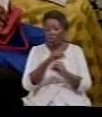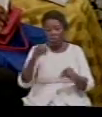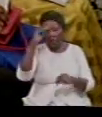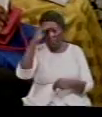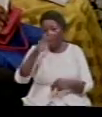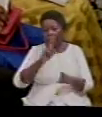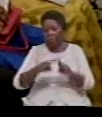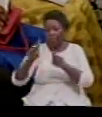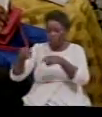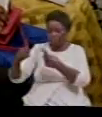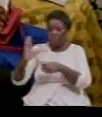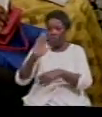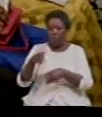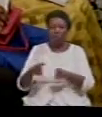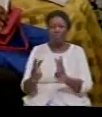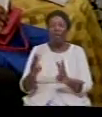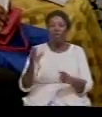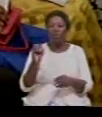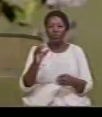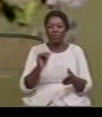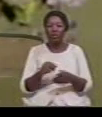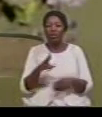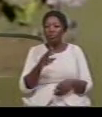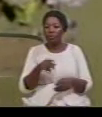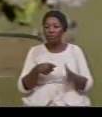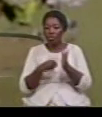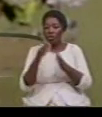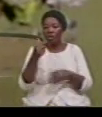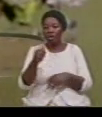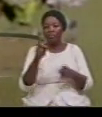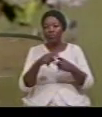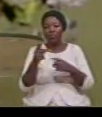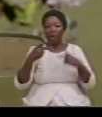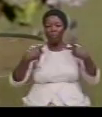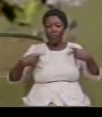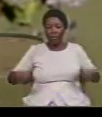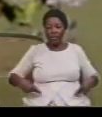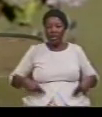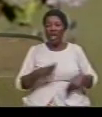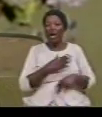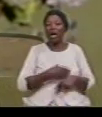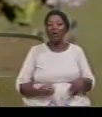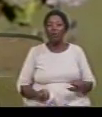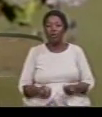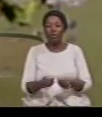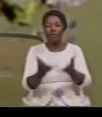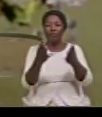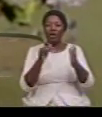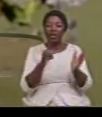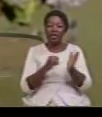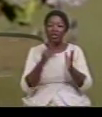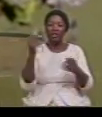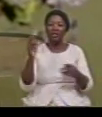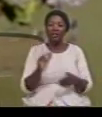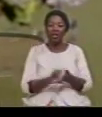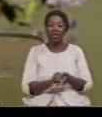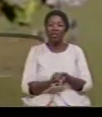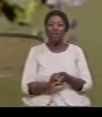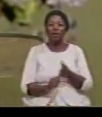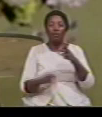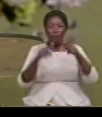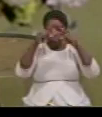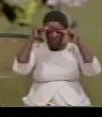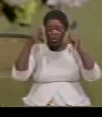go thy way. Show thyself to the priest and offer the gifts that Moses commanded